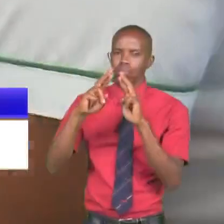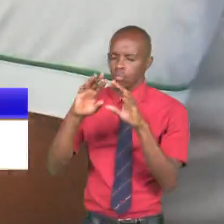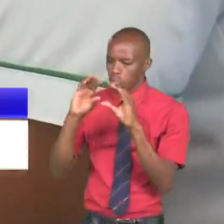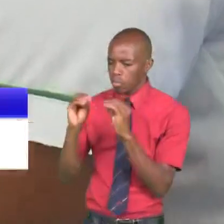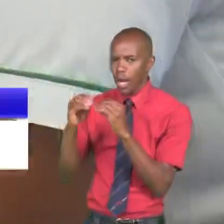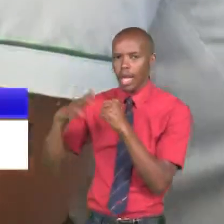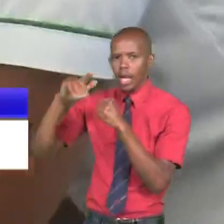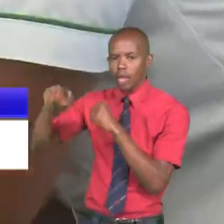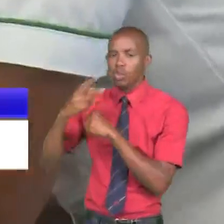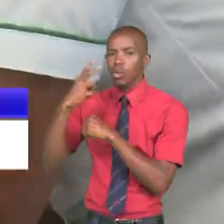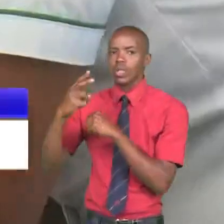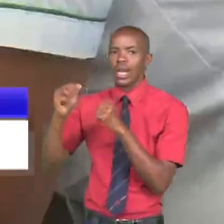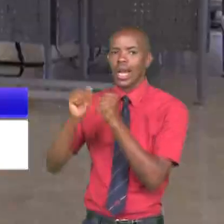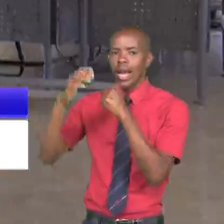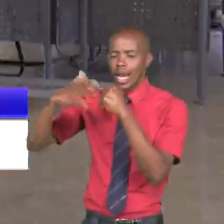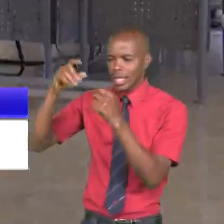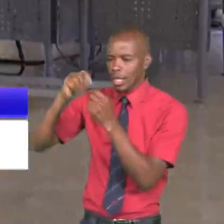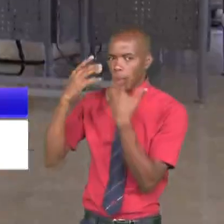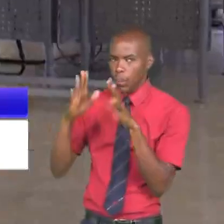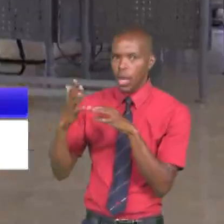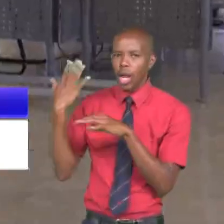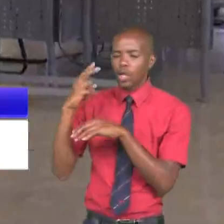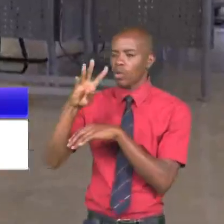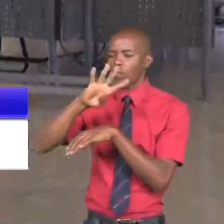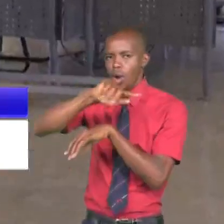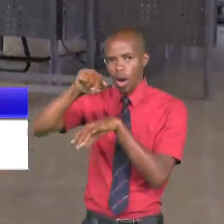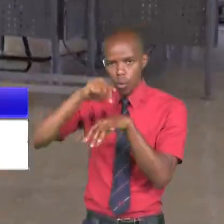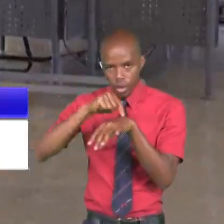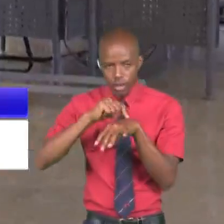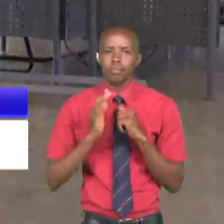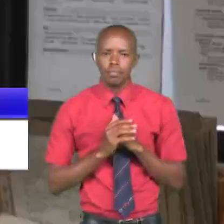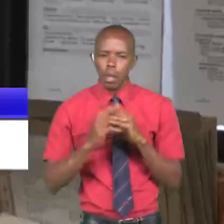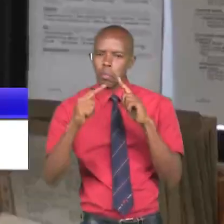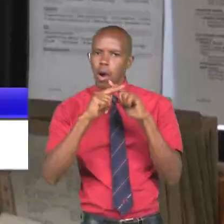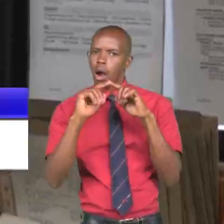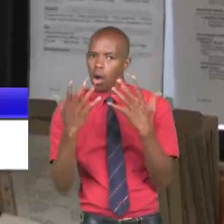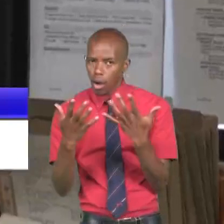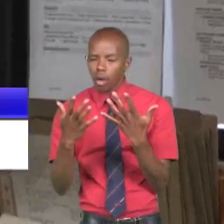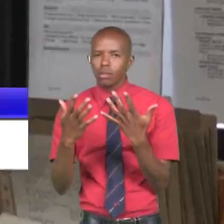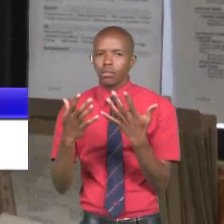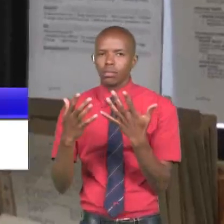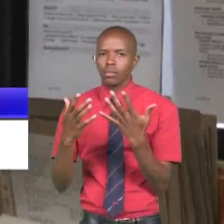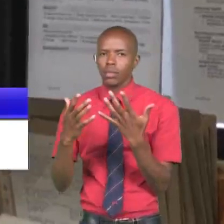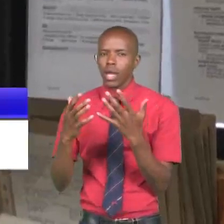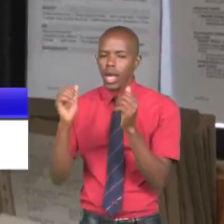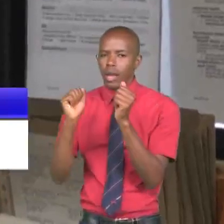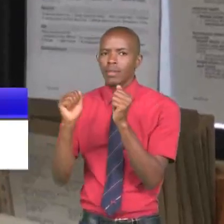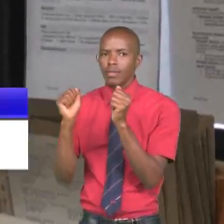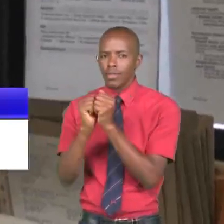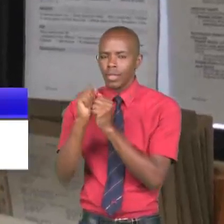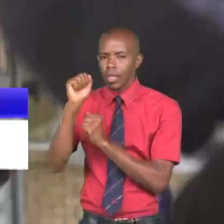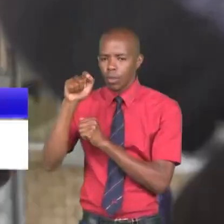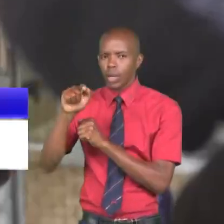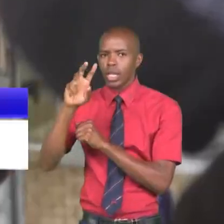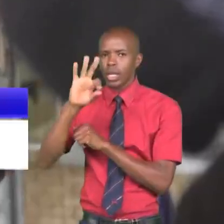size of 9,219 tests done in the last 24 hours, with the positivity rate standing at